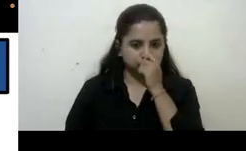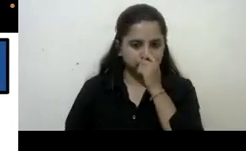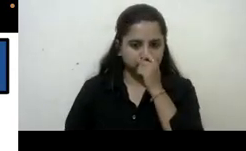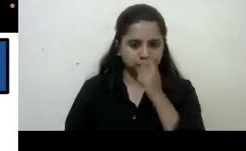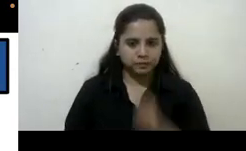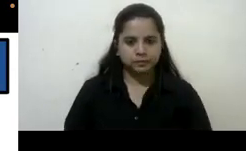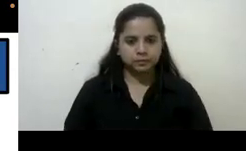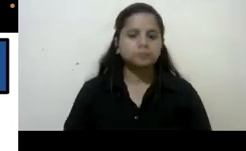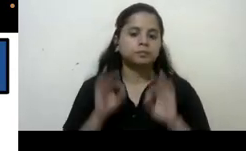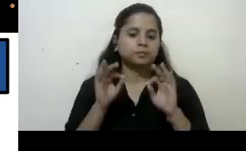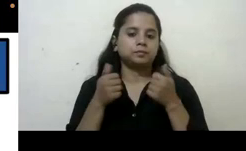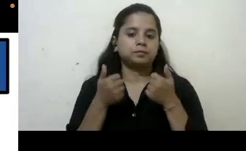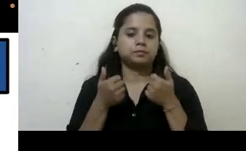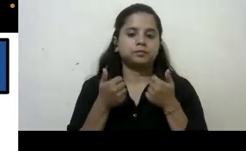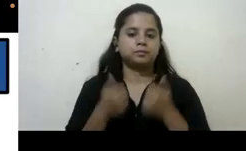Yeah, fine.